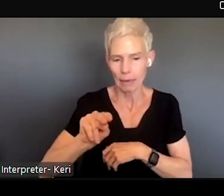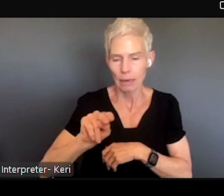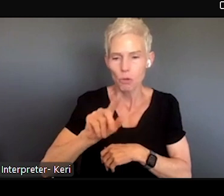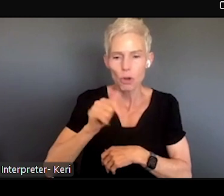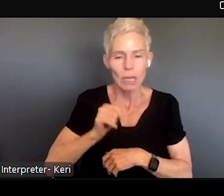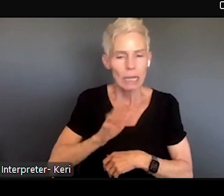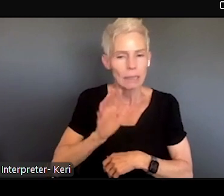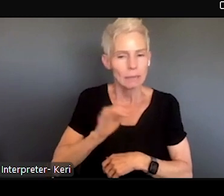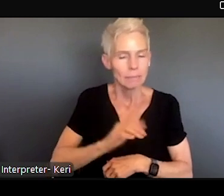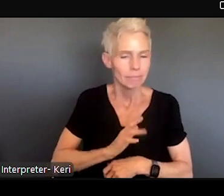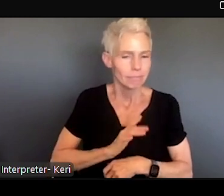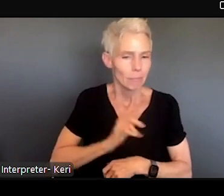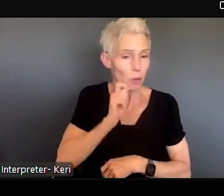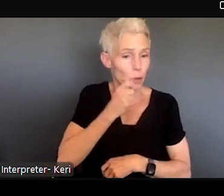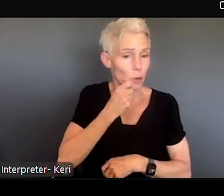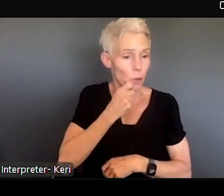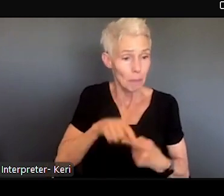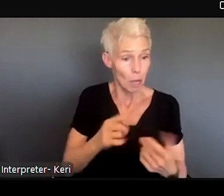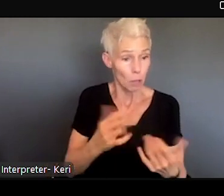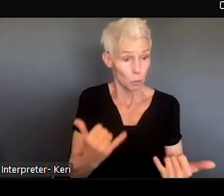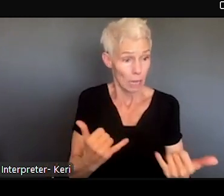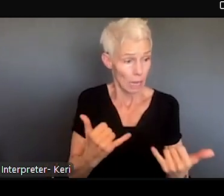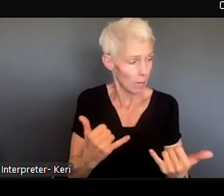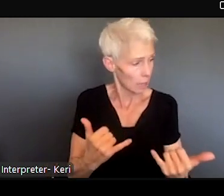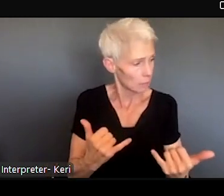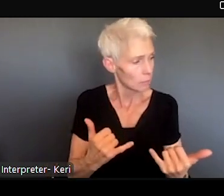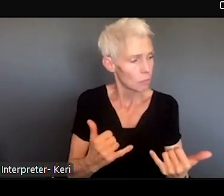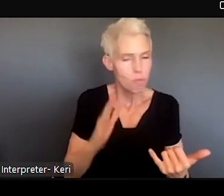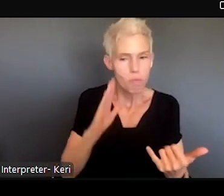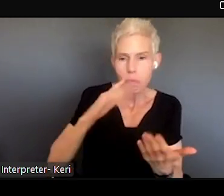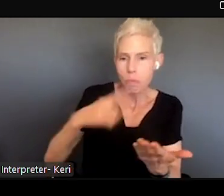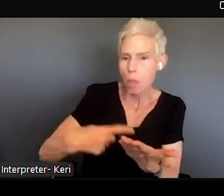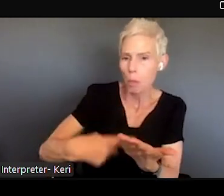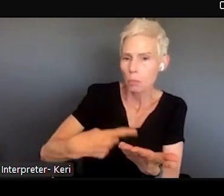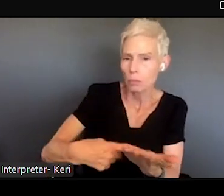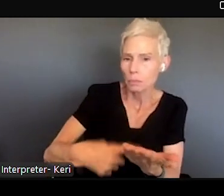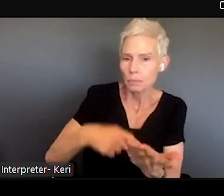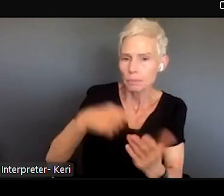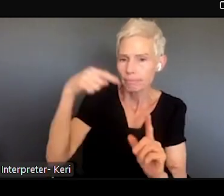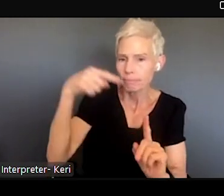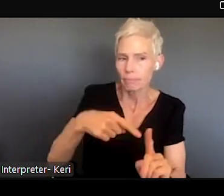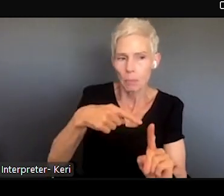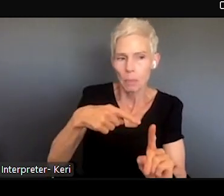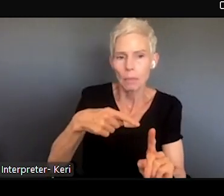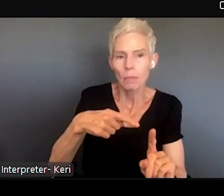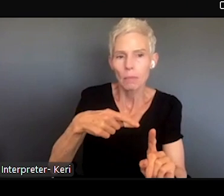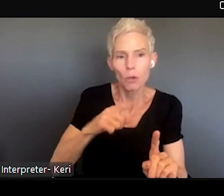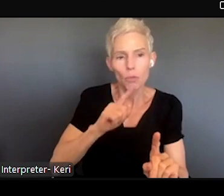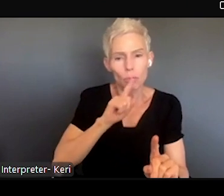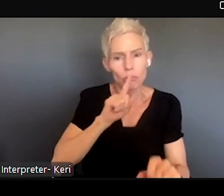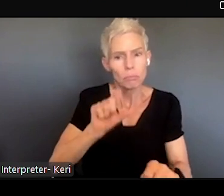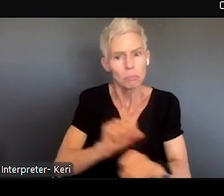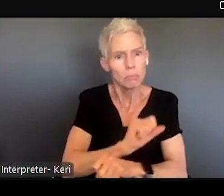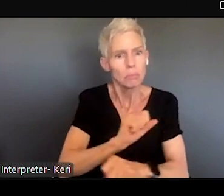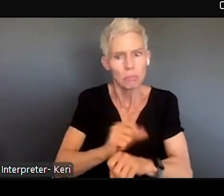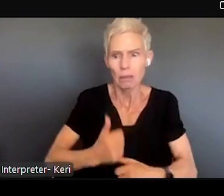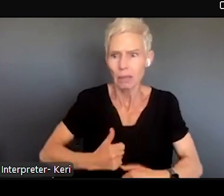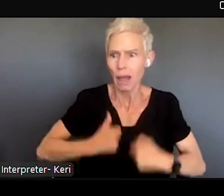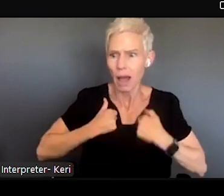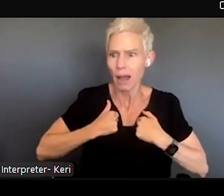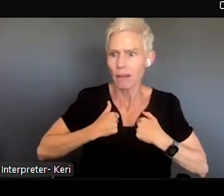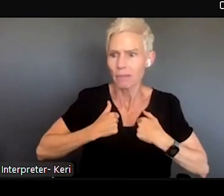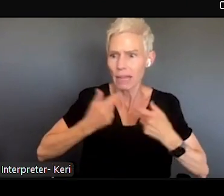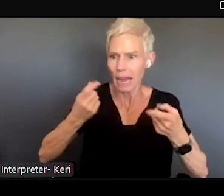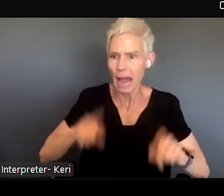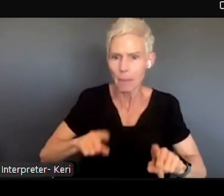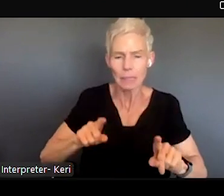thing about today is that we are going to be talking about kind of the reality of mobile crisis and from